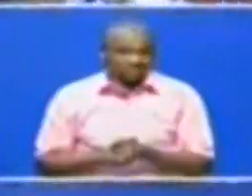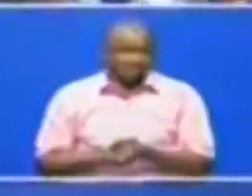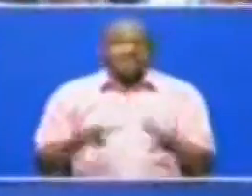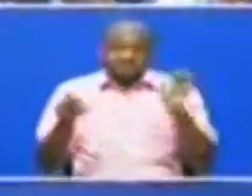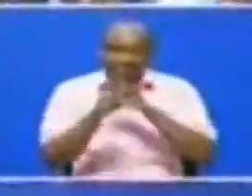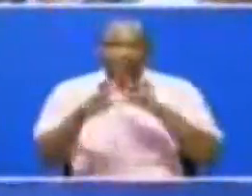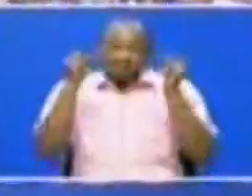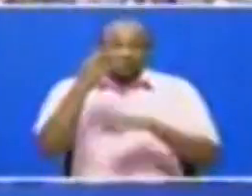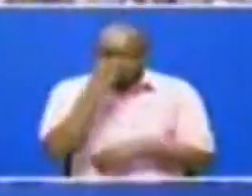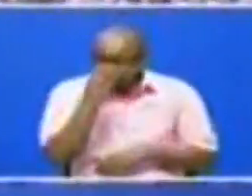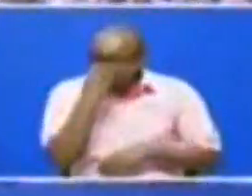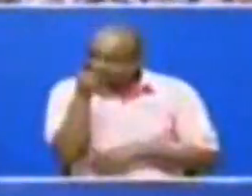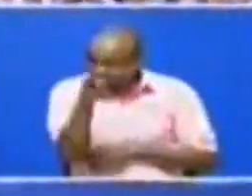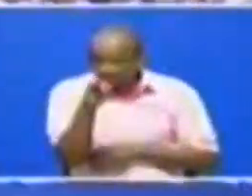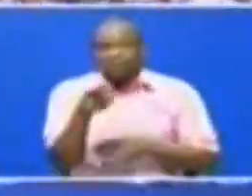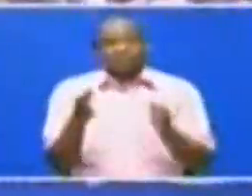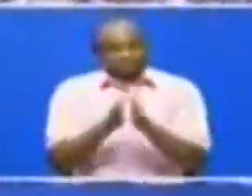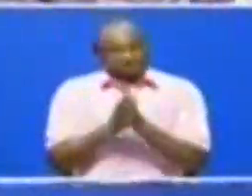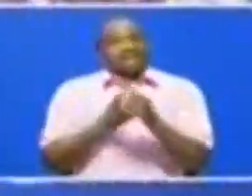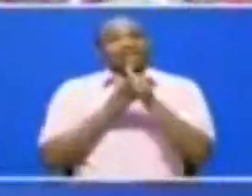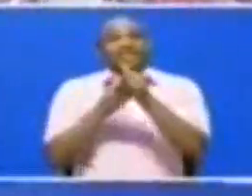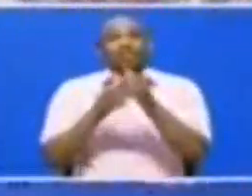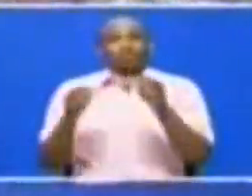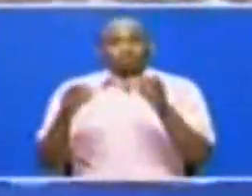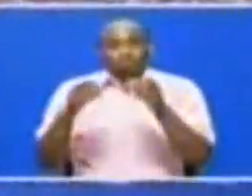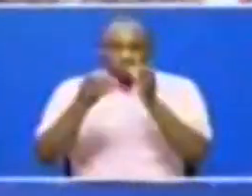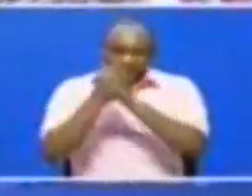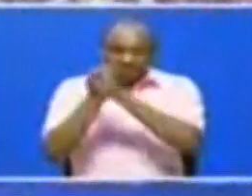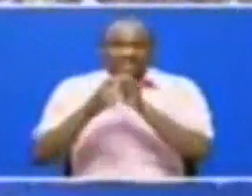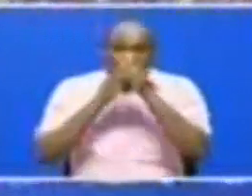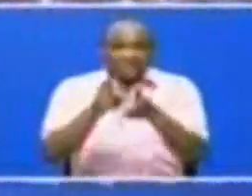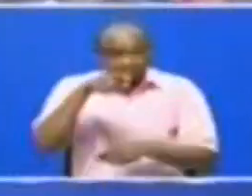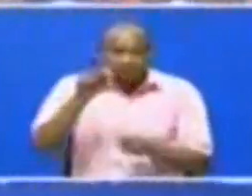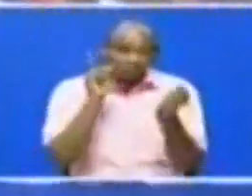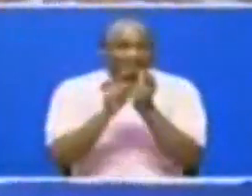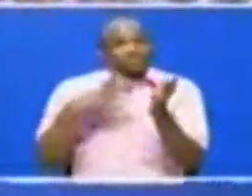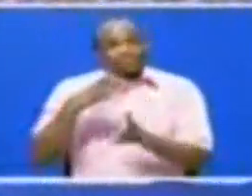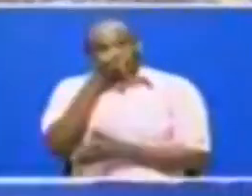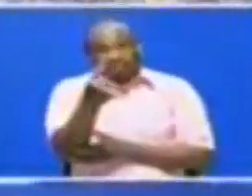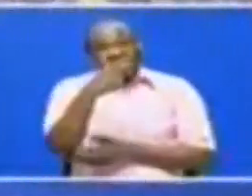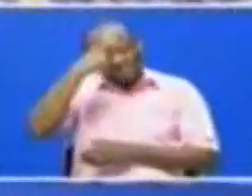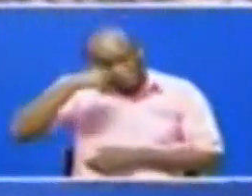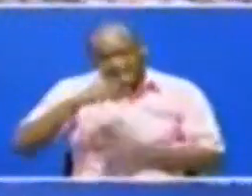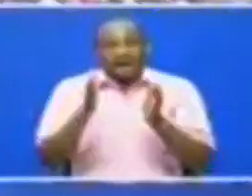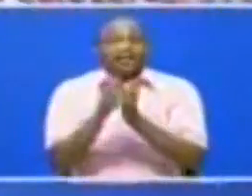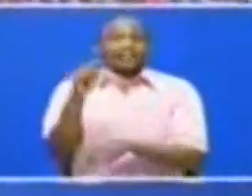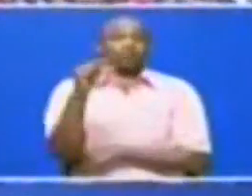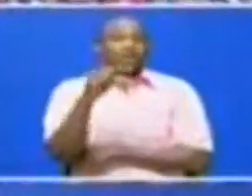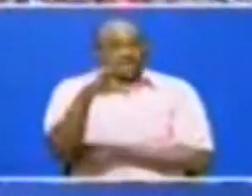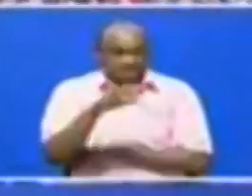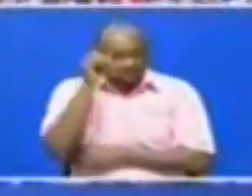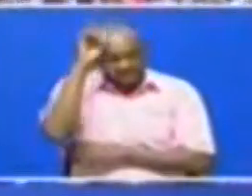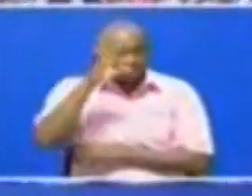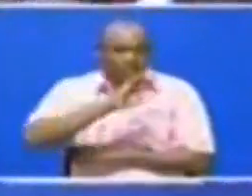Deputy President William Ruto led Jubilee leaders in an impromptu Meet the People tour of Thika and Githurai in